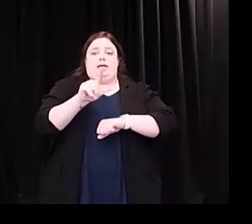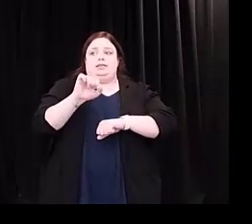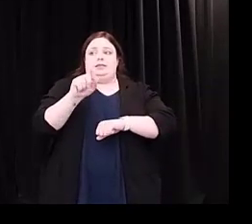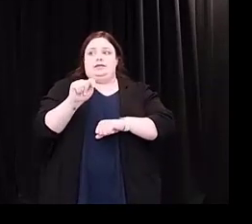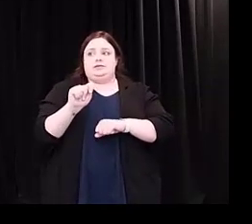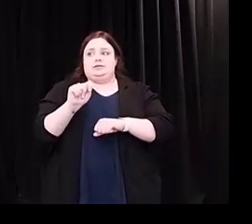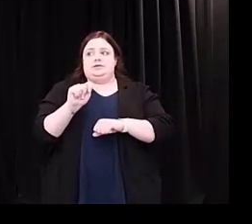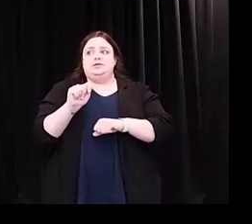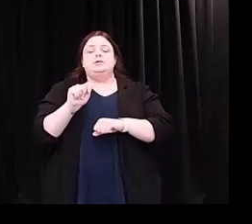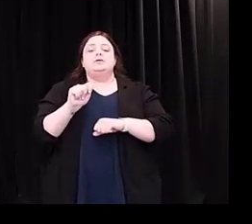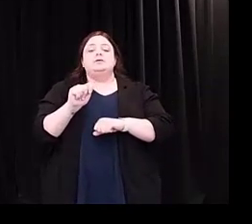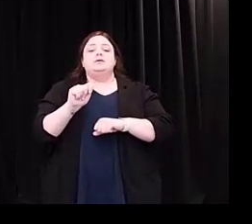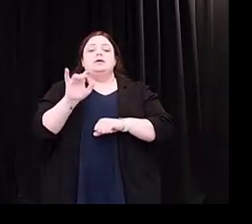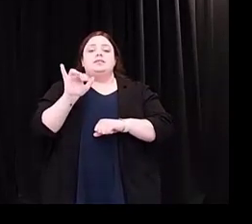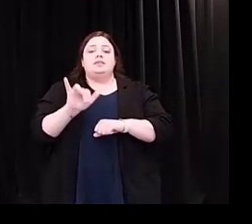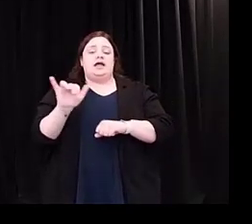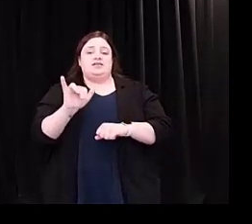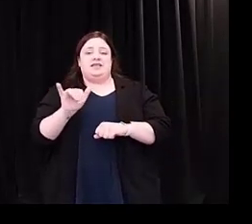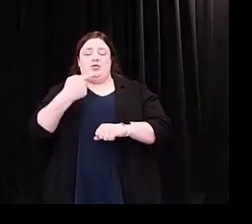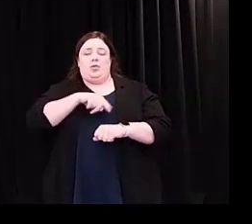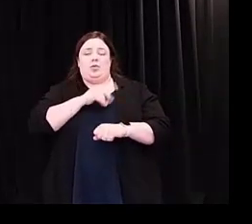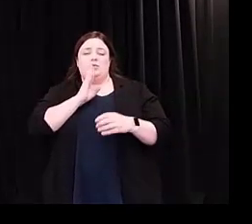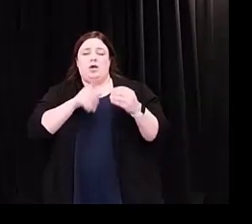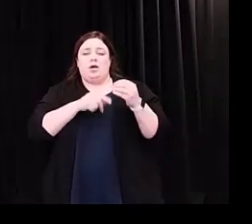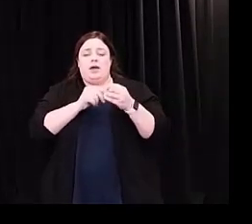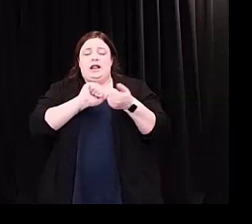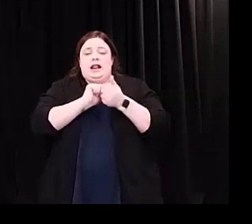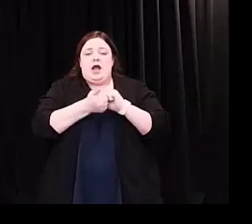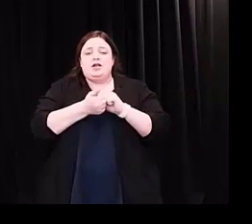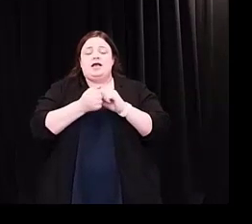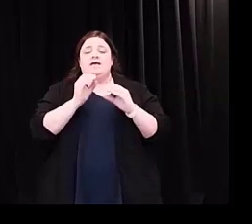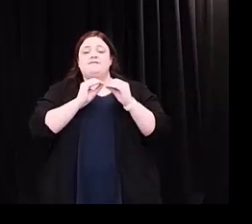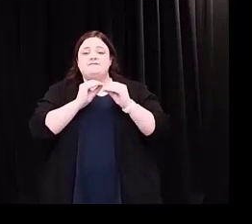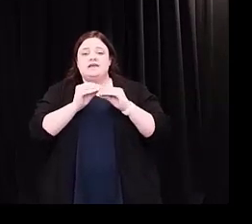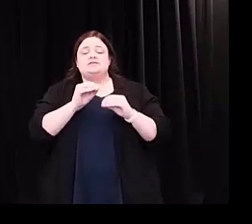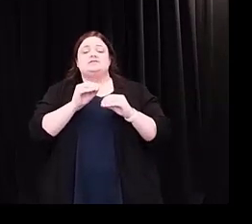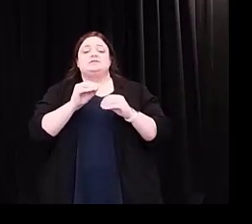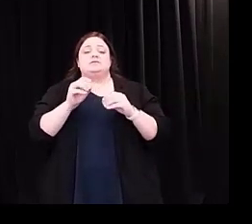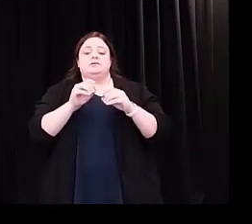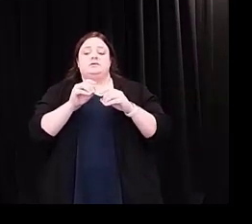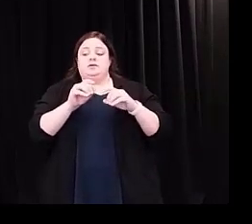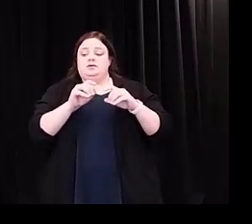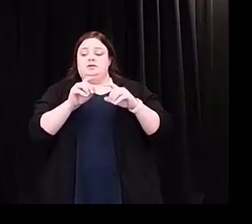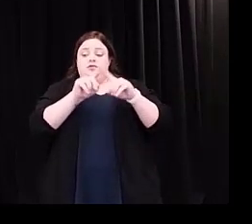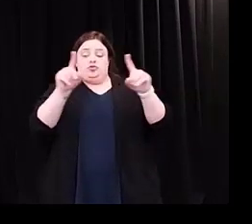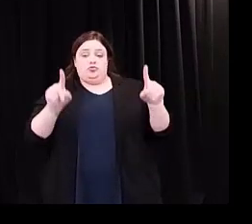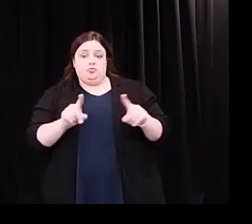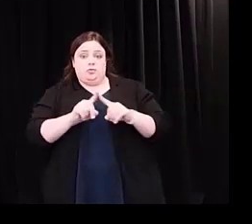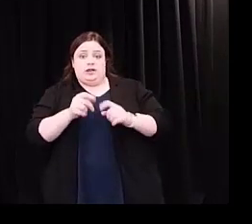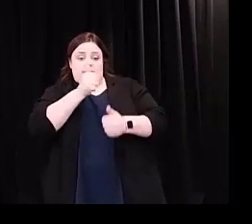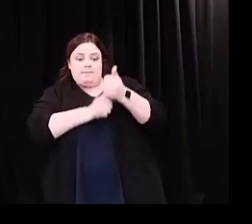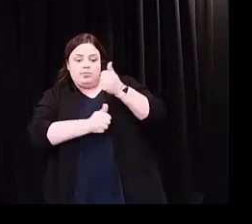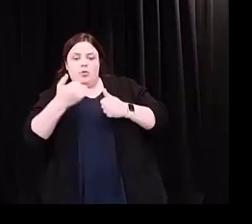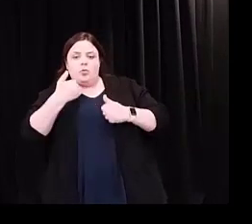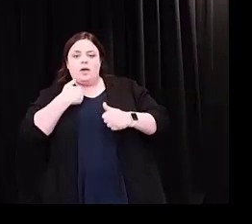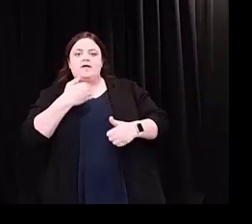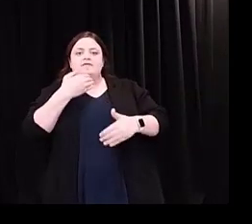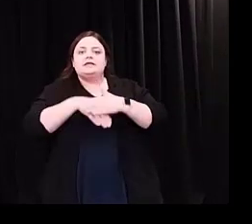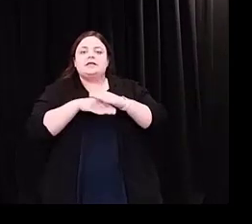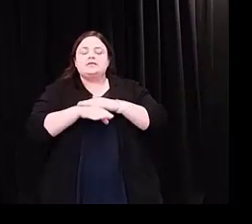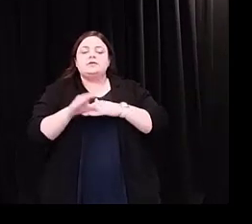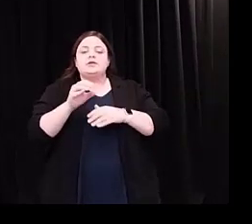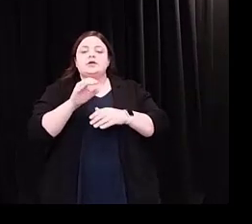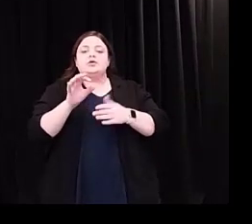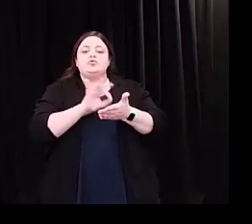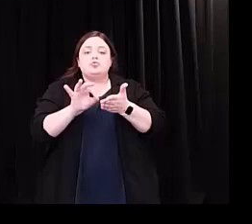lists. So that's kind of what we're talking about in the how to fix screen. And then right below that, we have our accessibility score